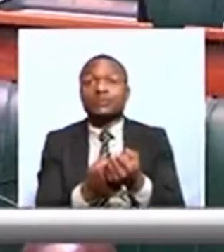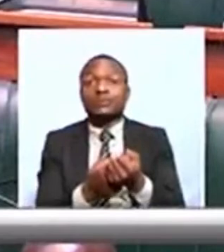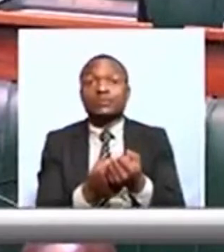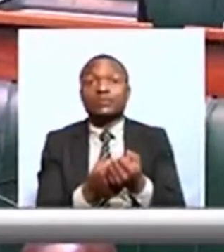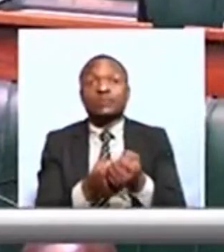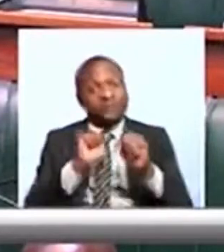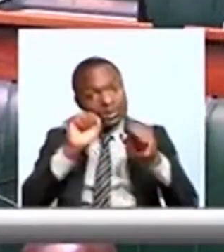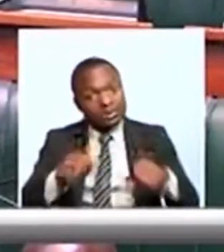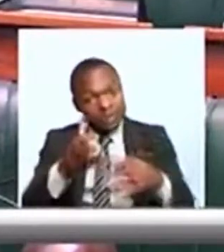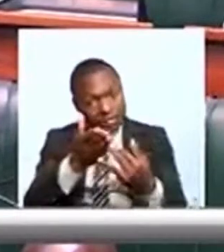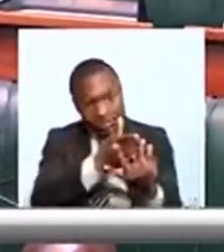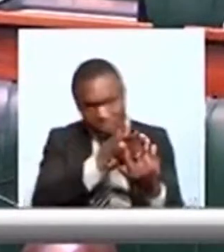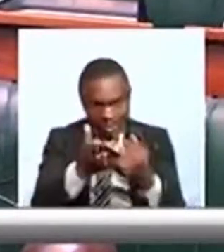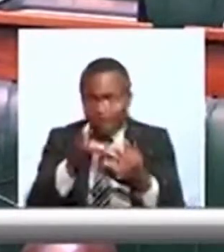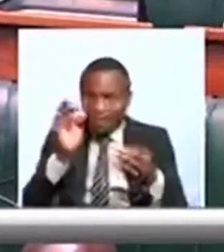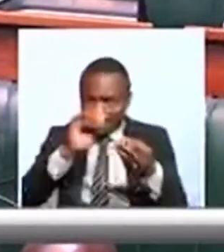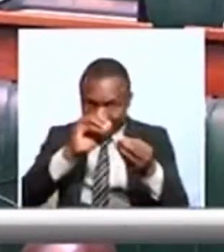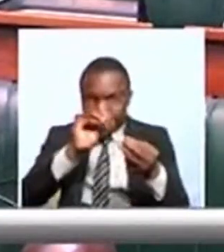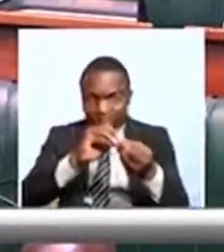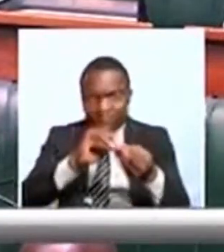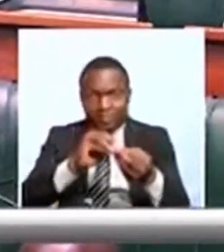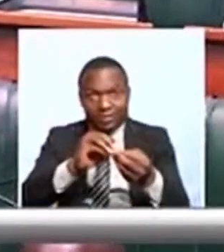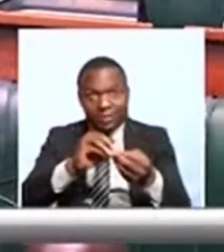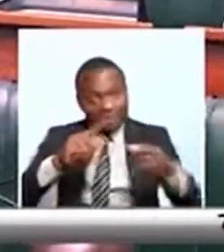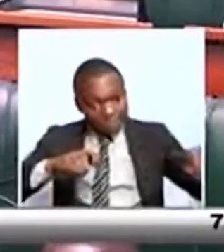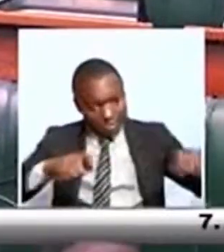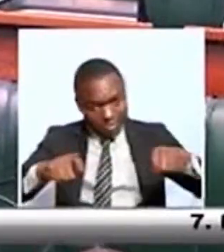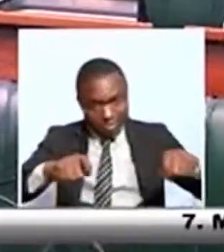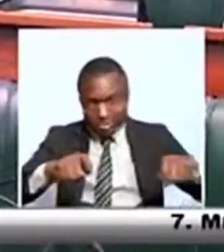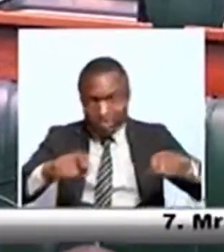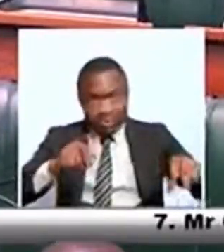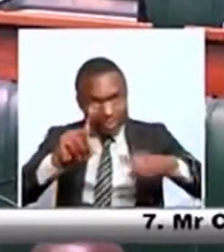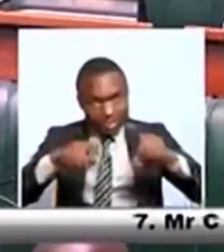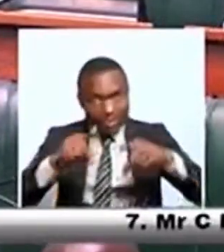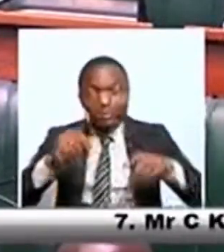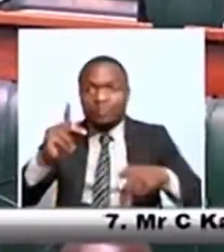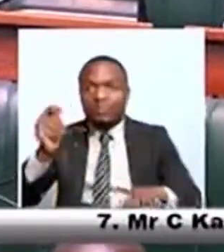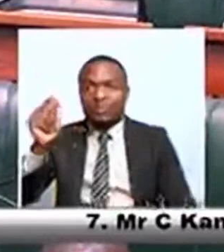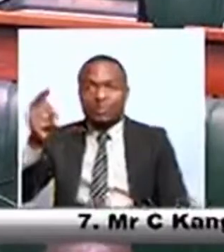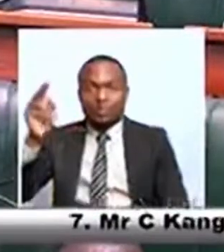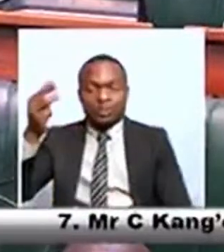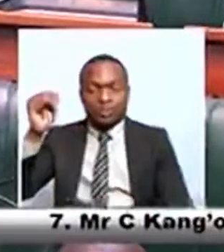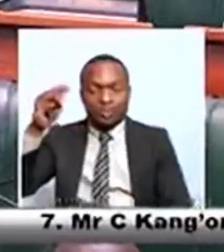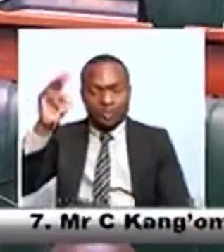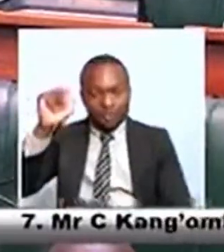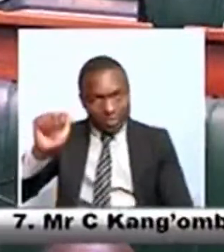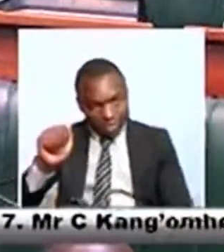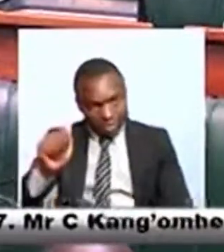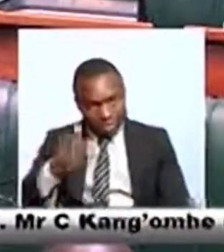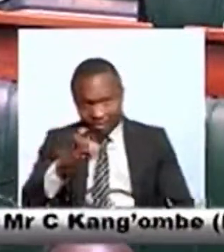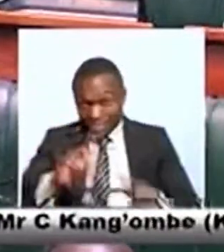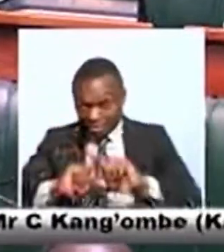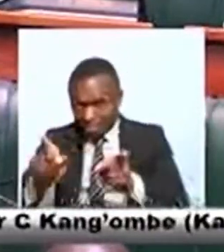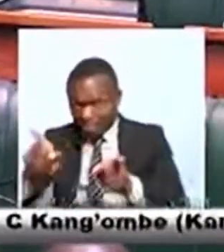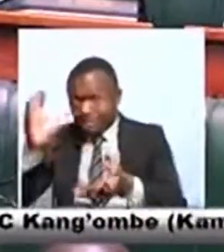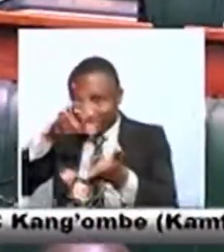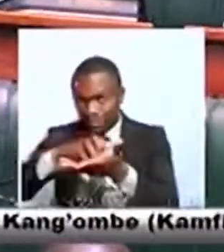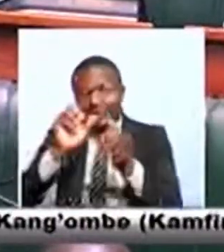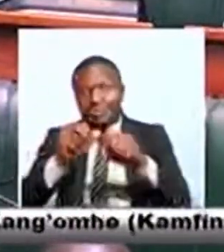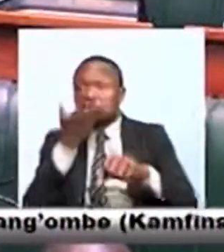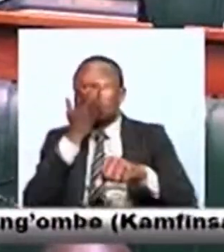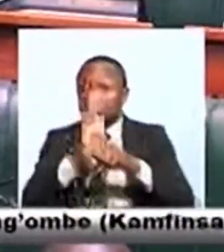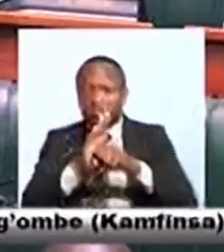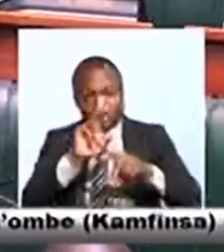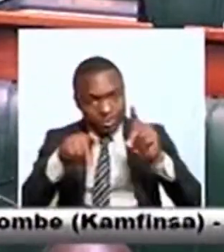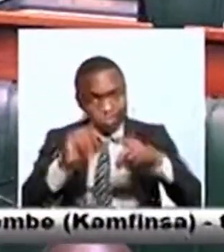could degazette a little more to handle the people of Katoka Mema because they were a separate case. Can you assure the people